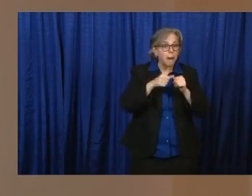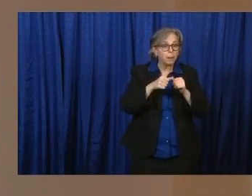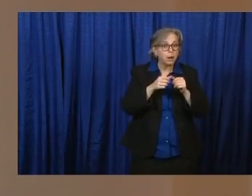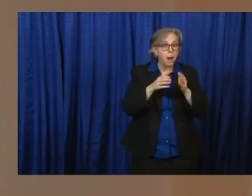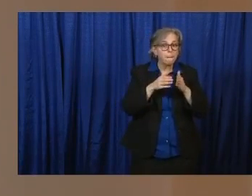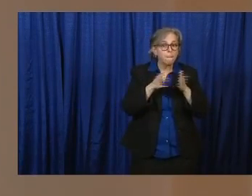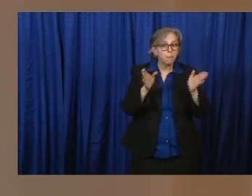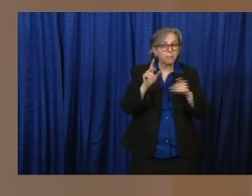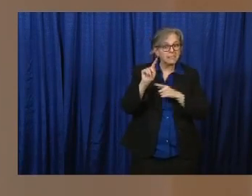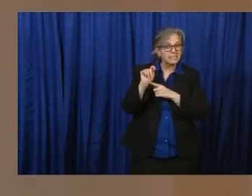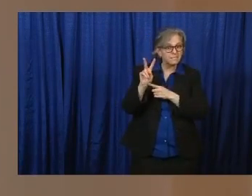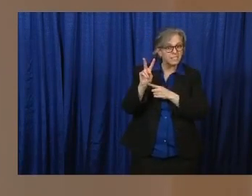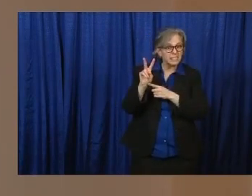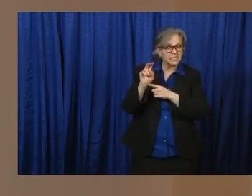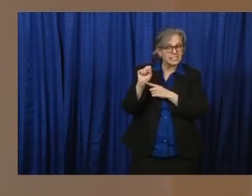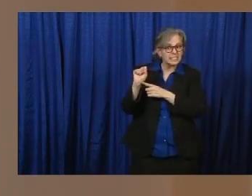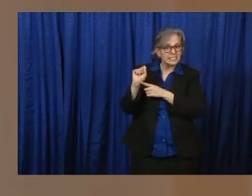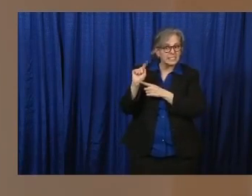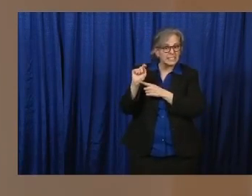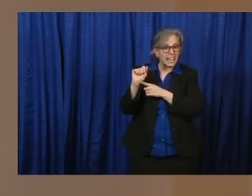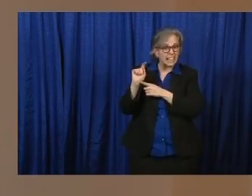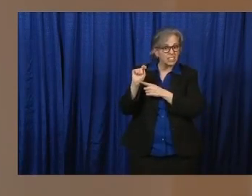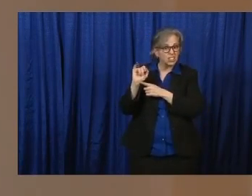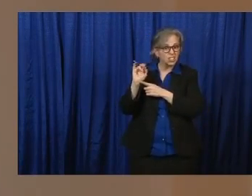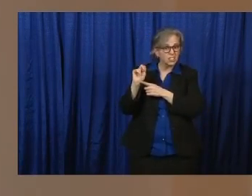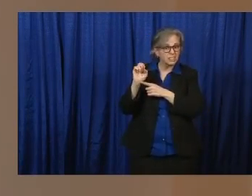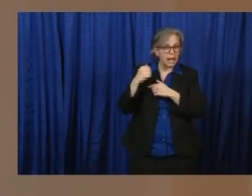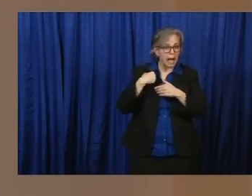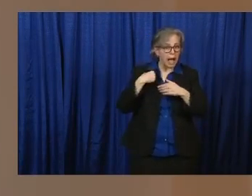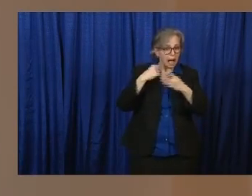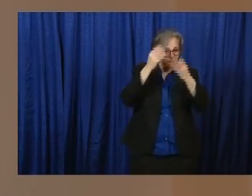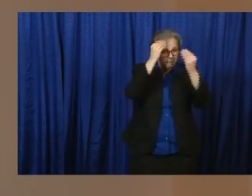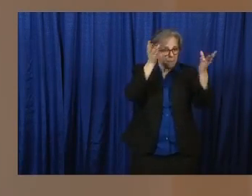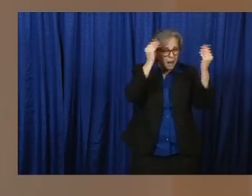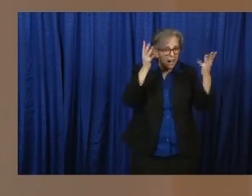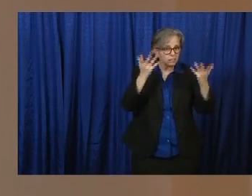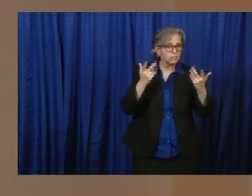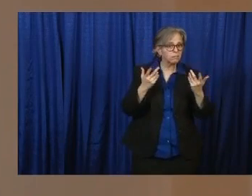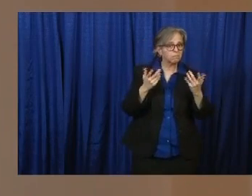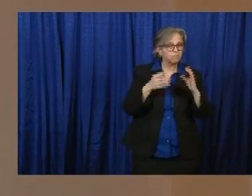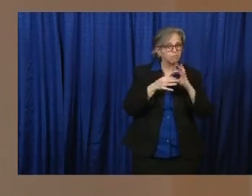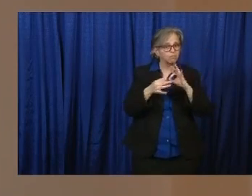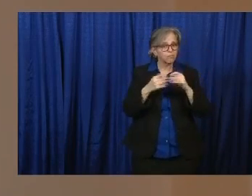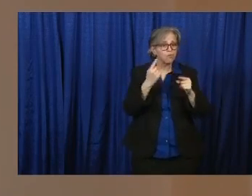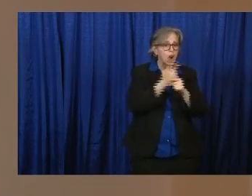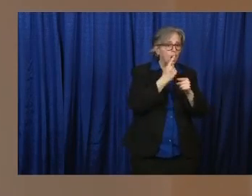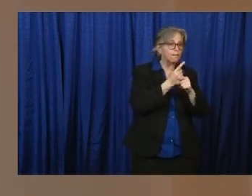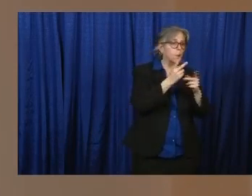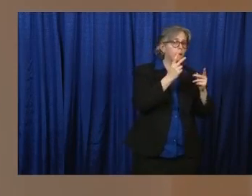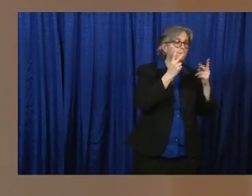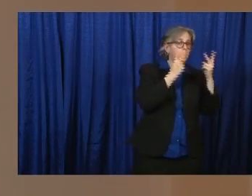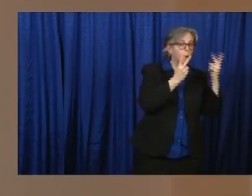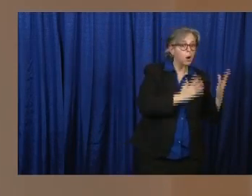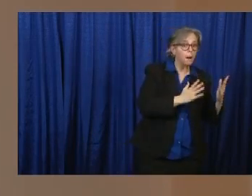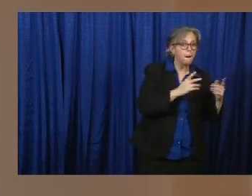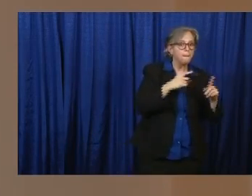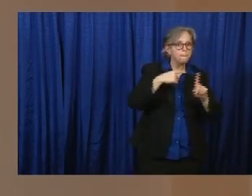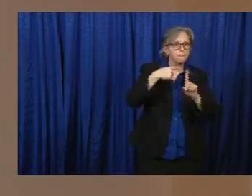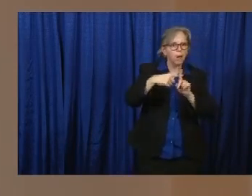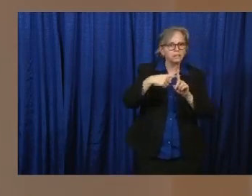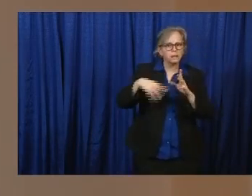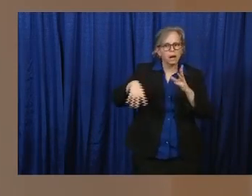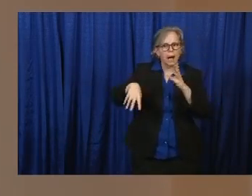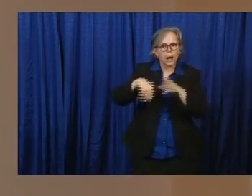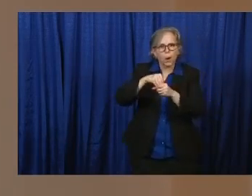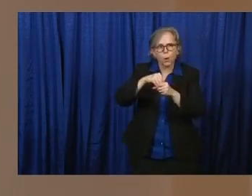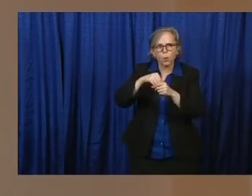have content that they are producing both for viewers throughout the day with students and also